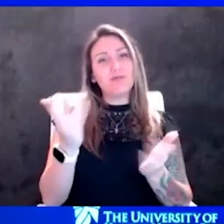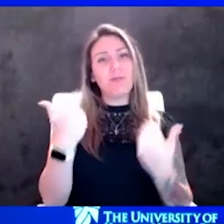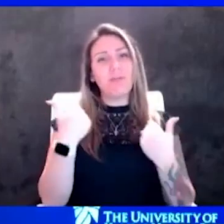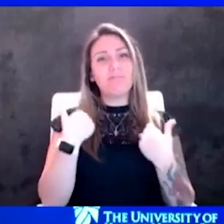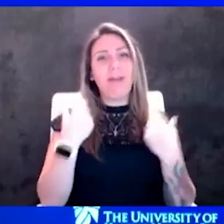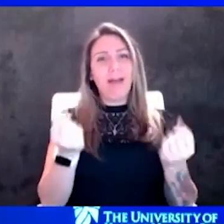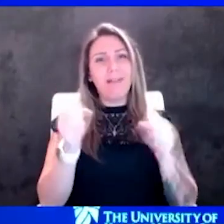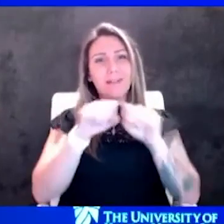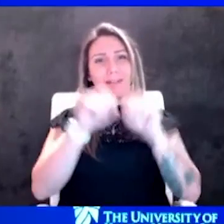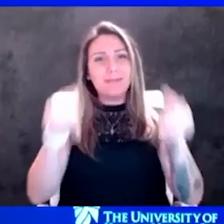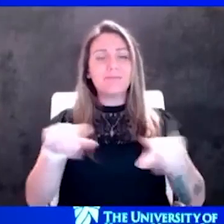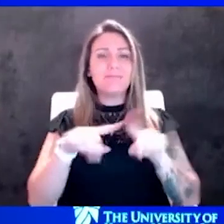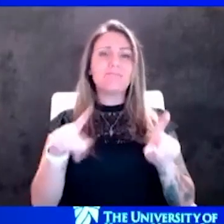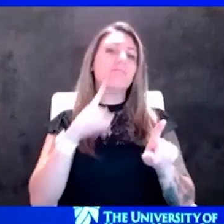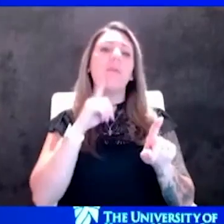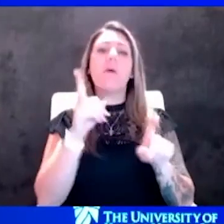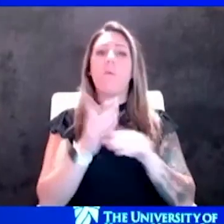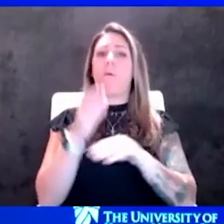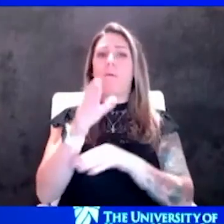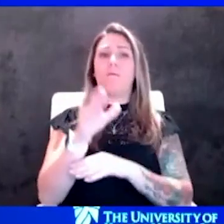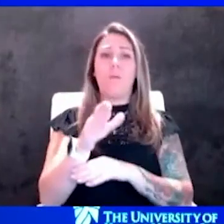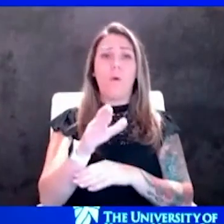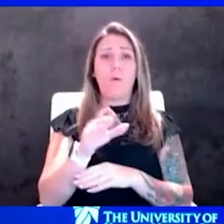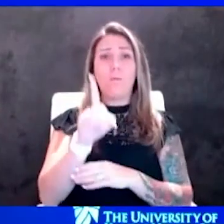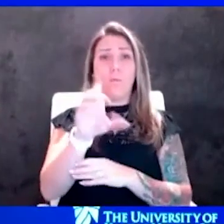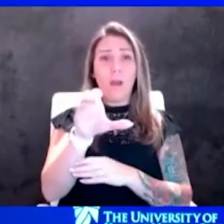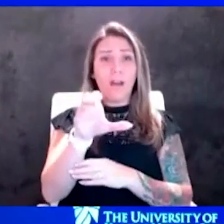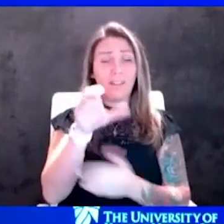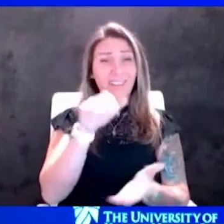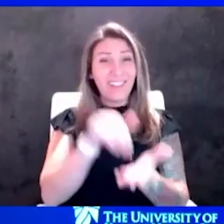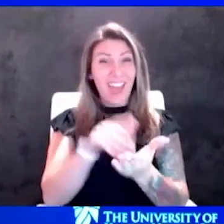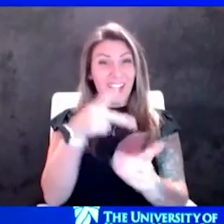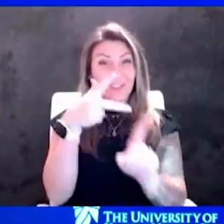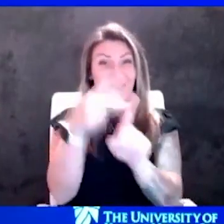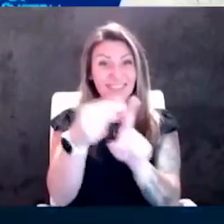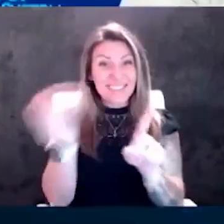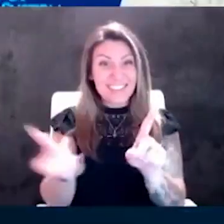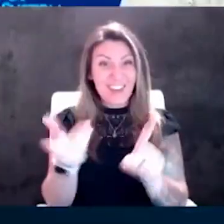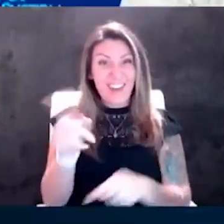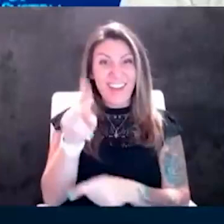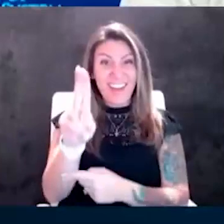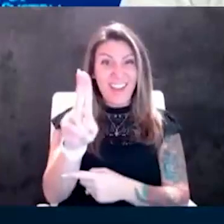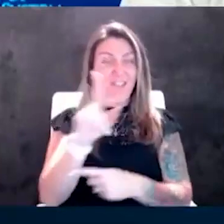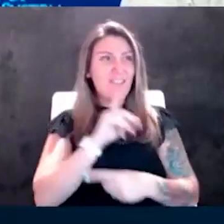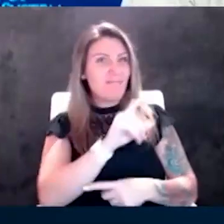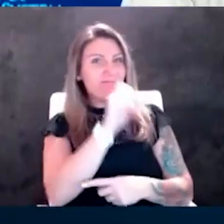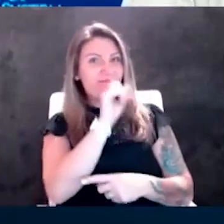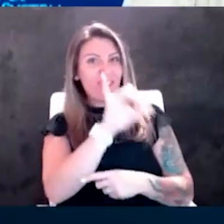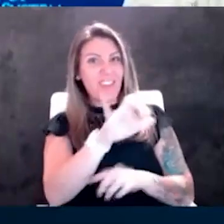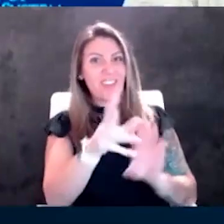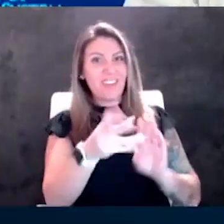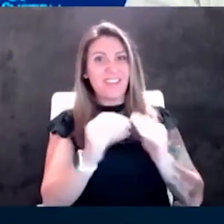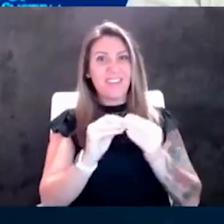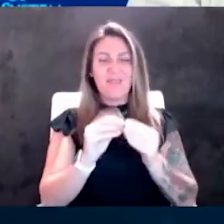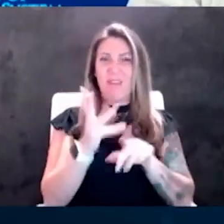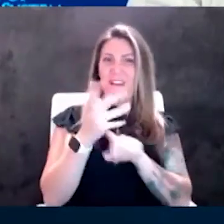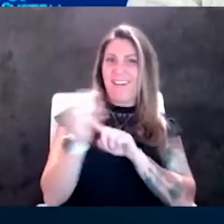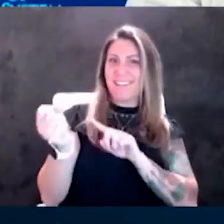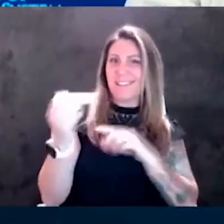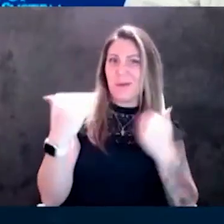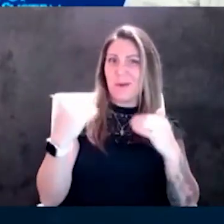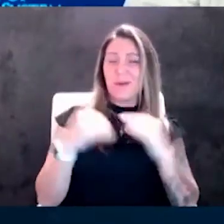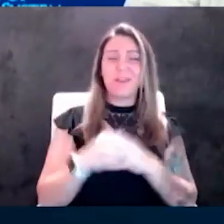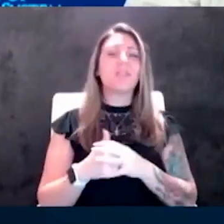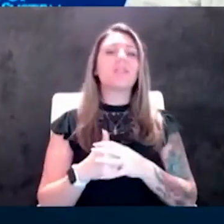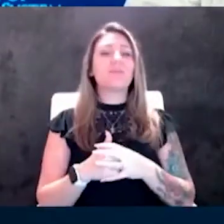given over 100,000 doses of vaccine here at the health system. I love that number. News That's yesterday, good. so that was awesome. Good. Well done. And we know